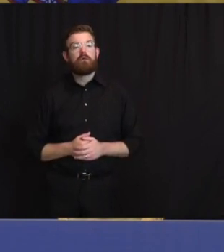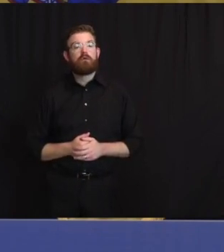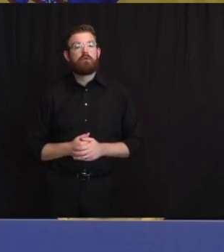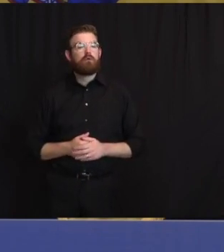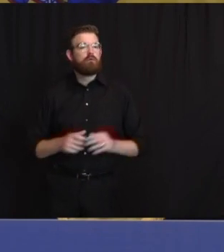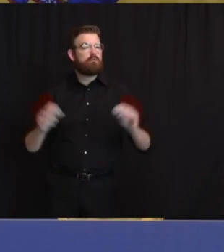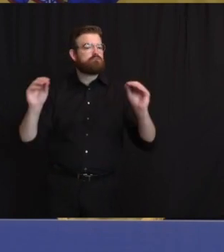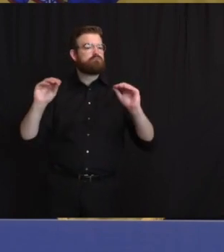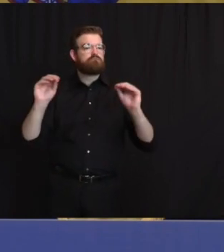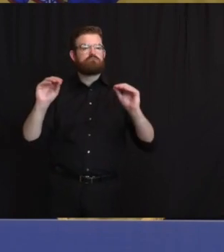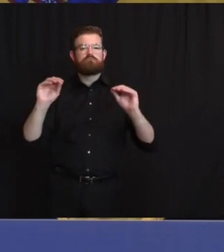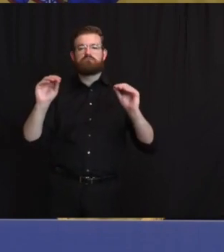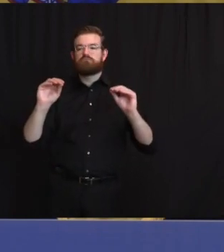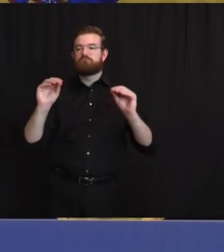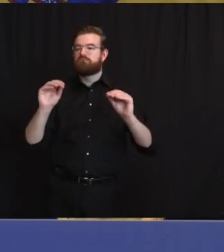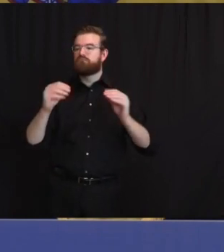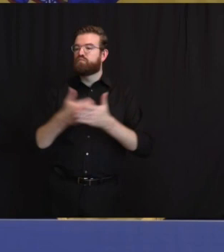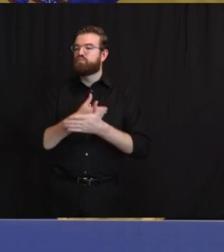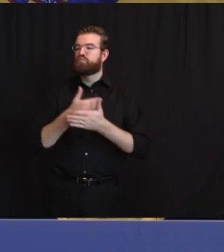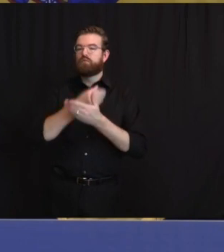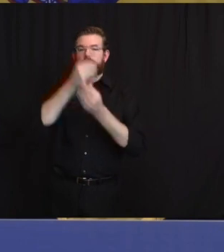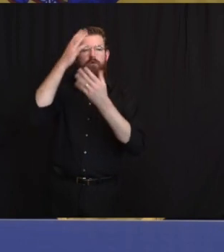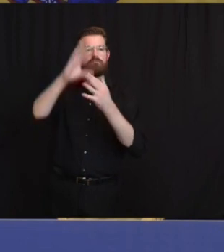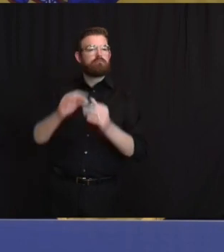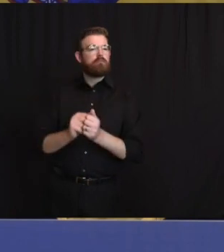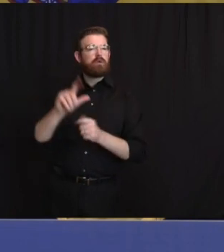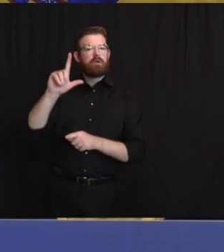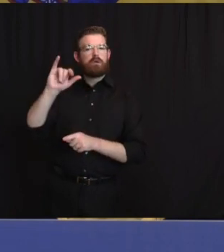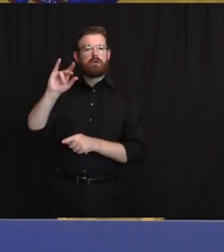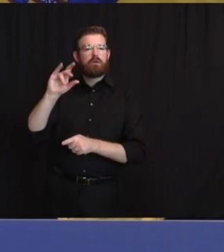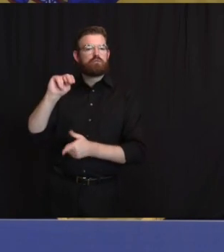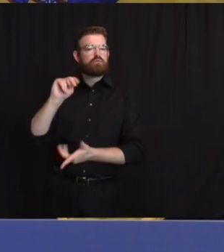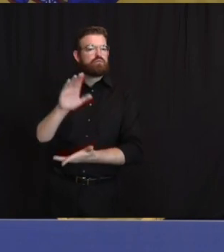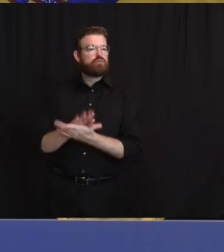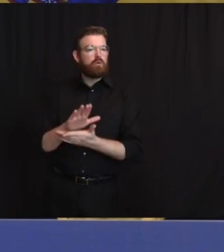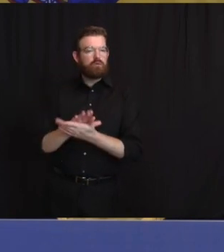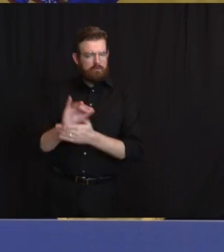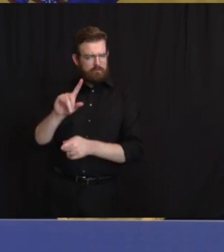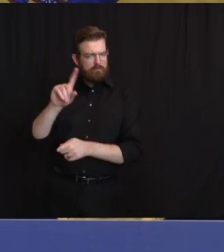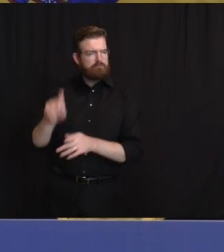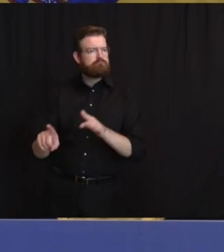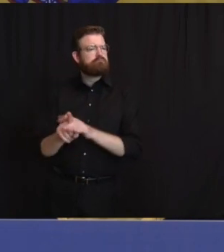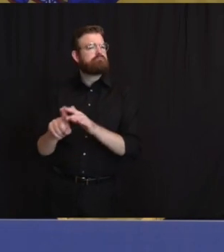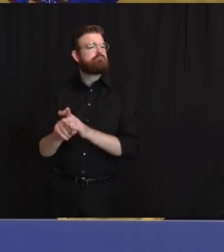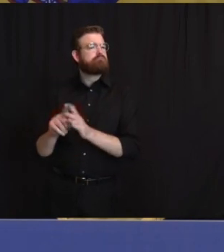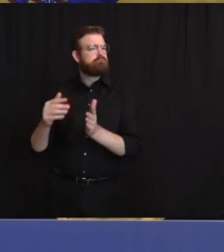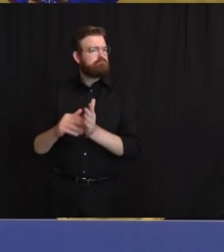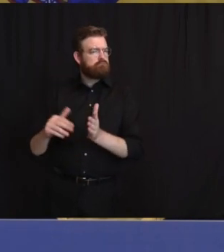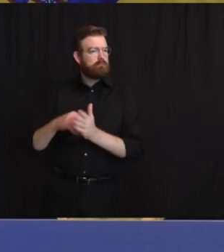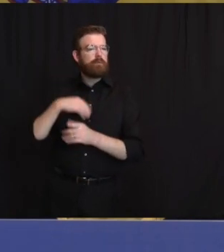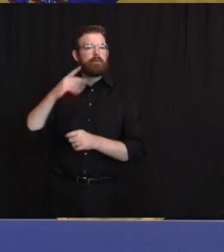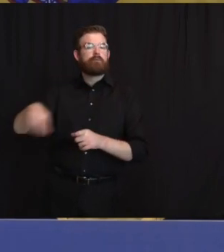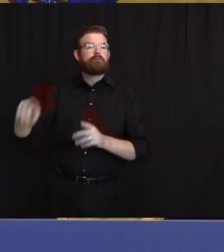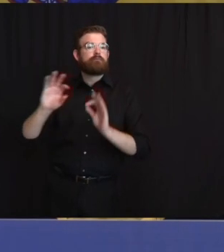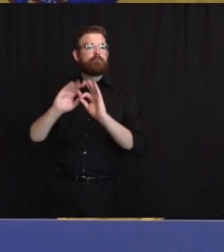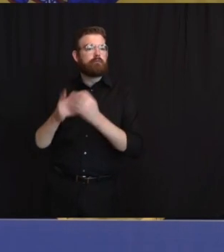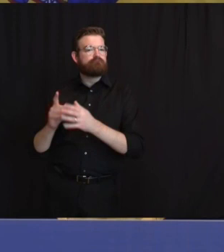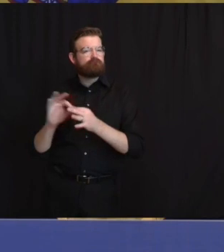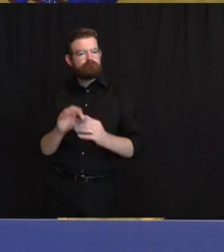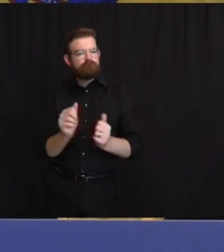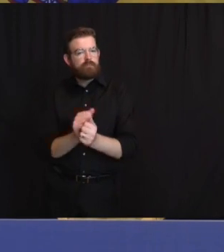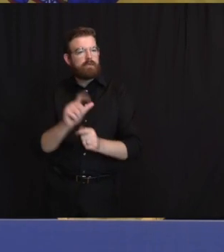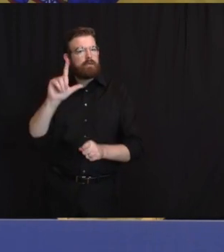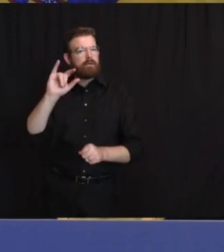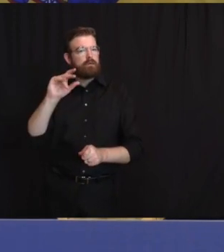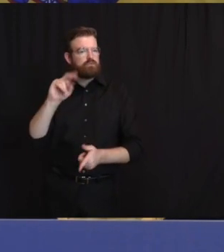a question or a cause of interest to you, and I'm sure to the families associated with it. I want to repeat for the record that Judy is a